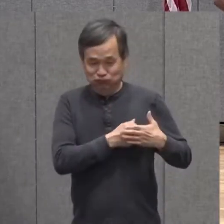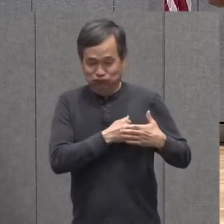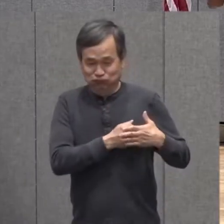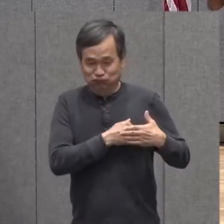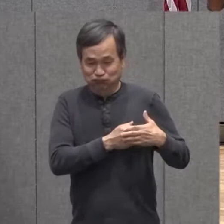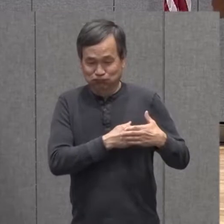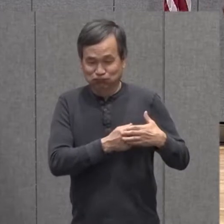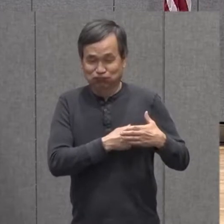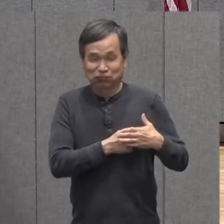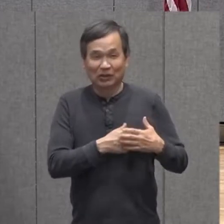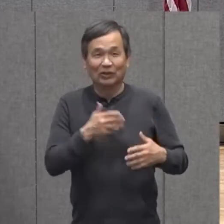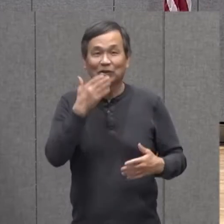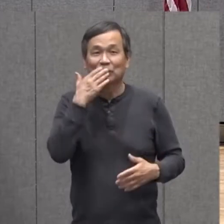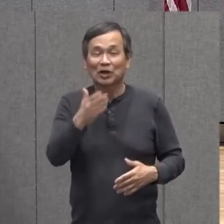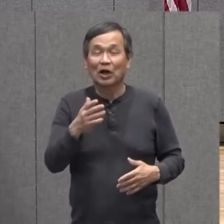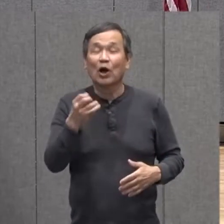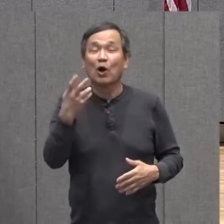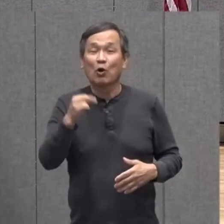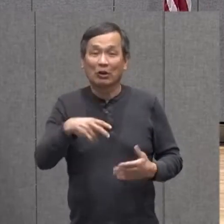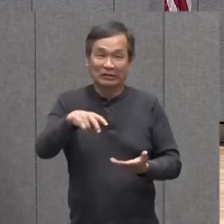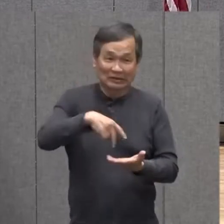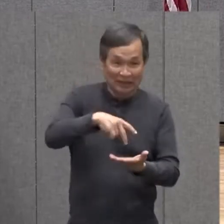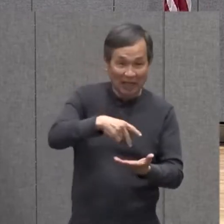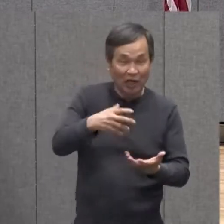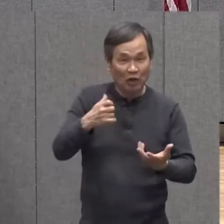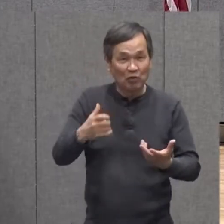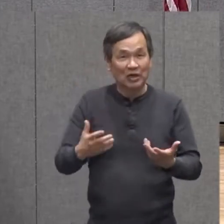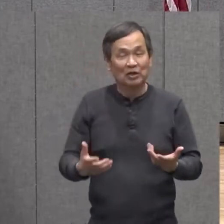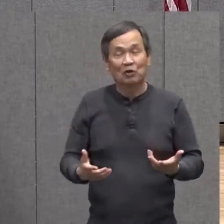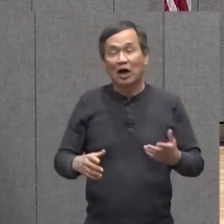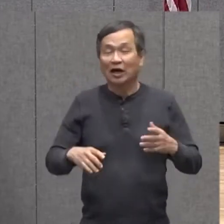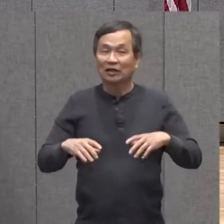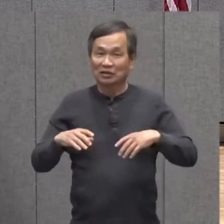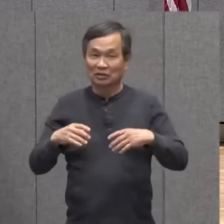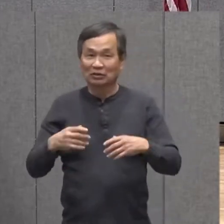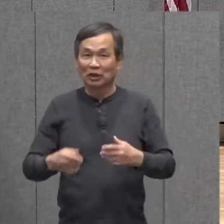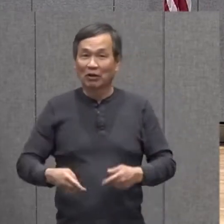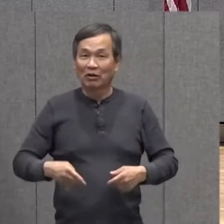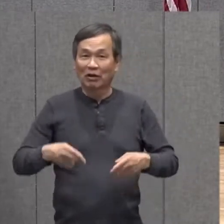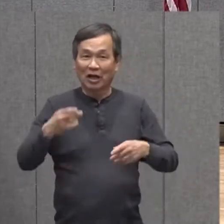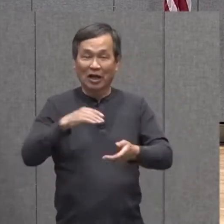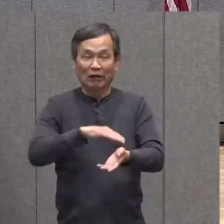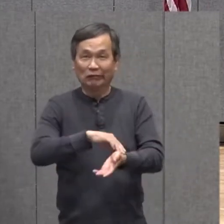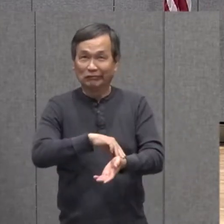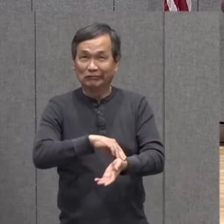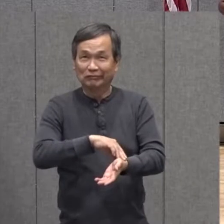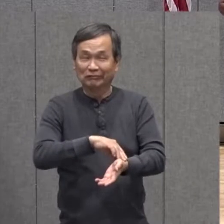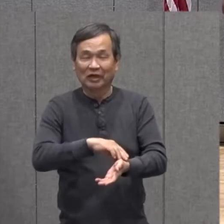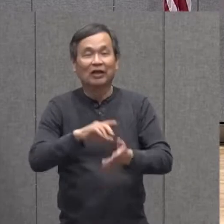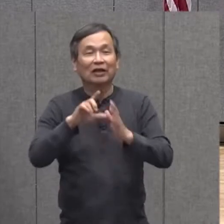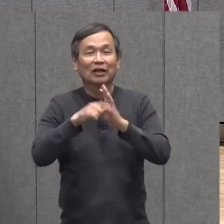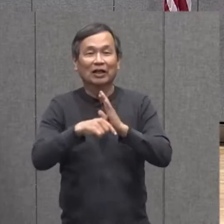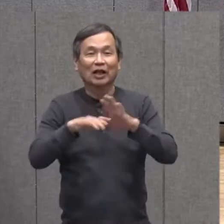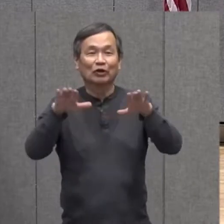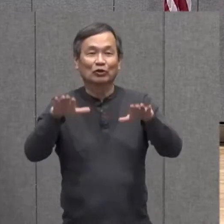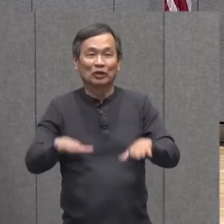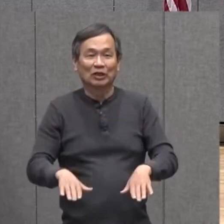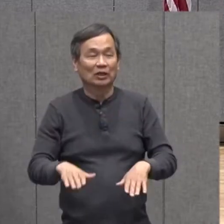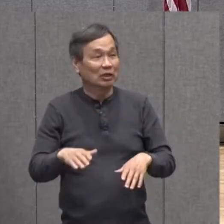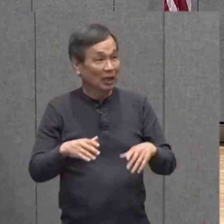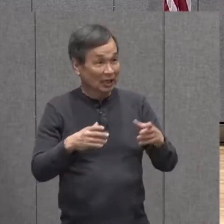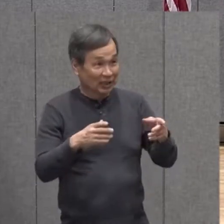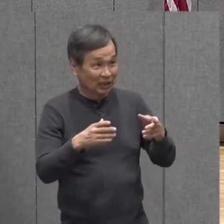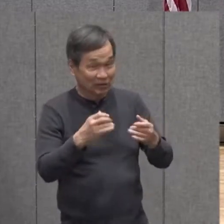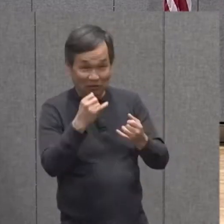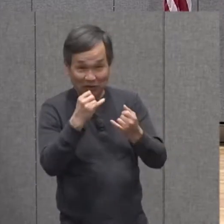bit. When we're doing movement, we want to get that heart rate up and then bring it back down. I think we're going to bring it back down with a little yoga,